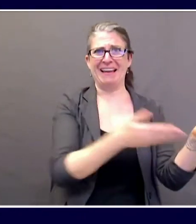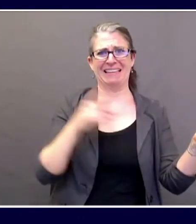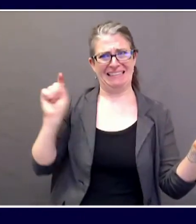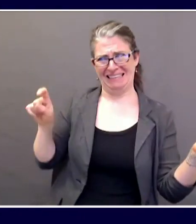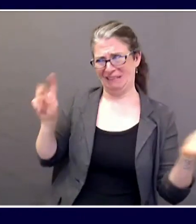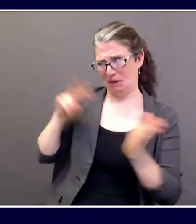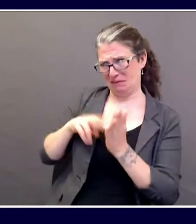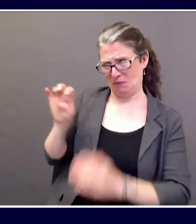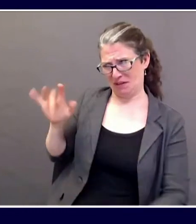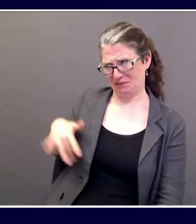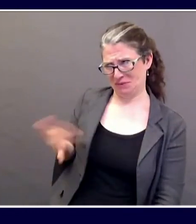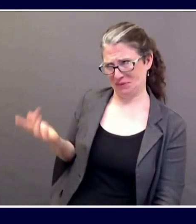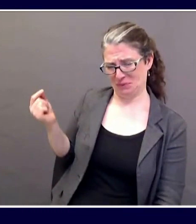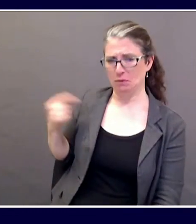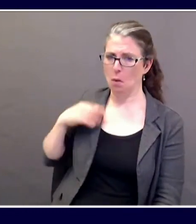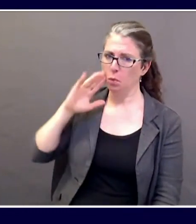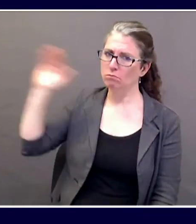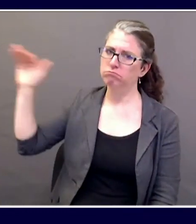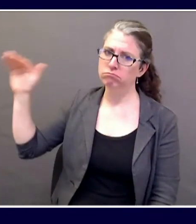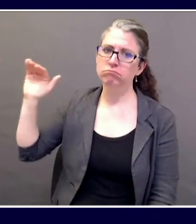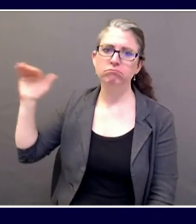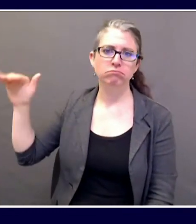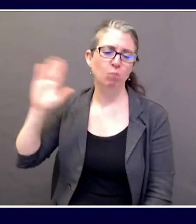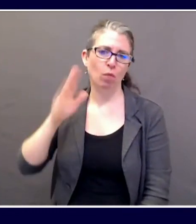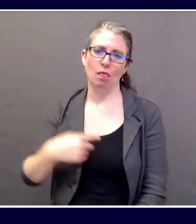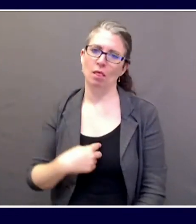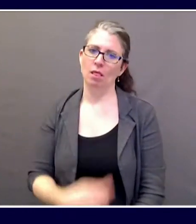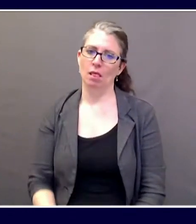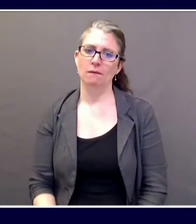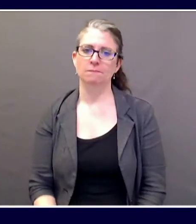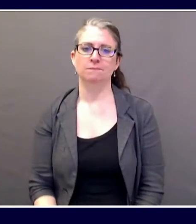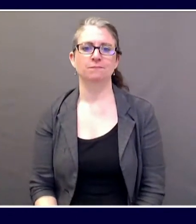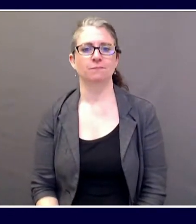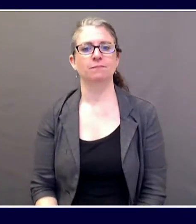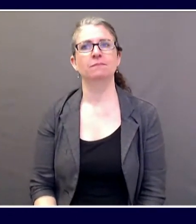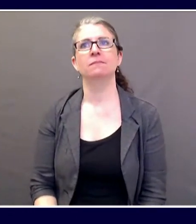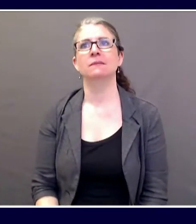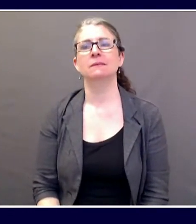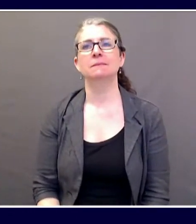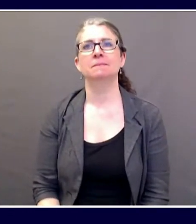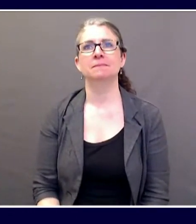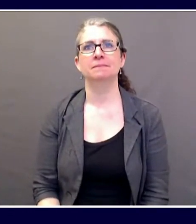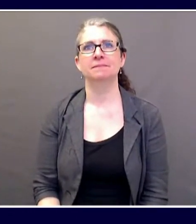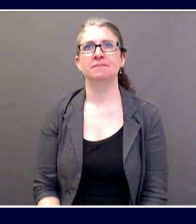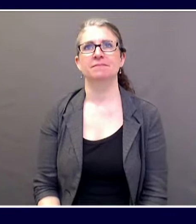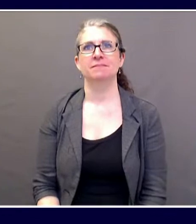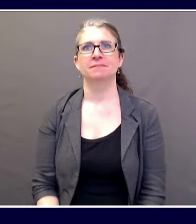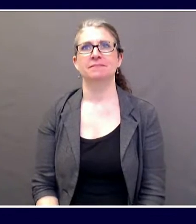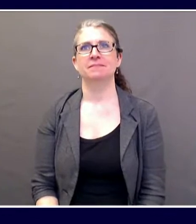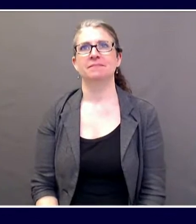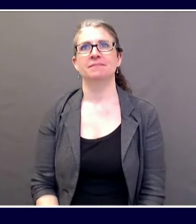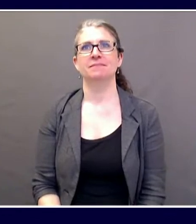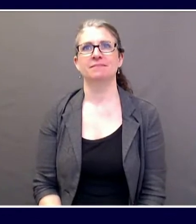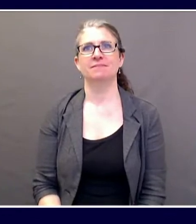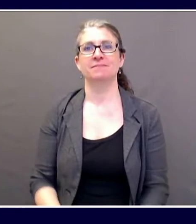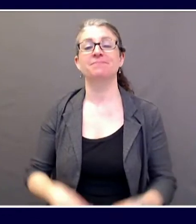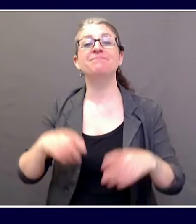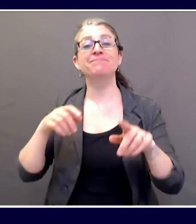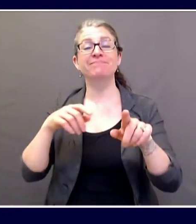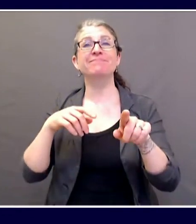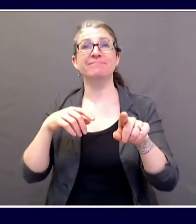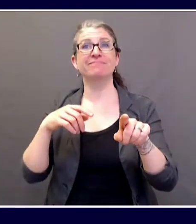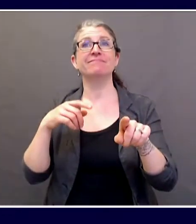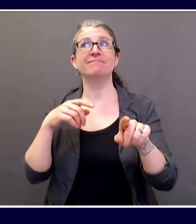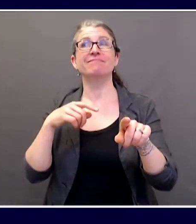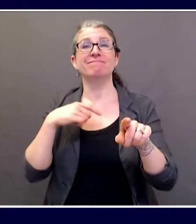vaccine to the unit. Yeah. Also, we've reported that the UK variant is now the dominant strain in the